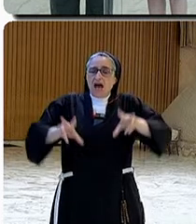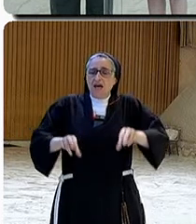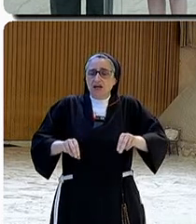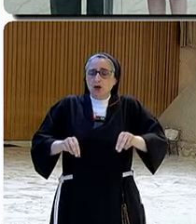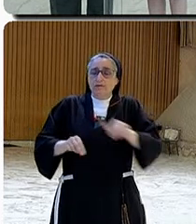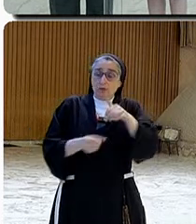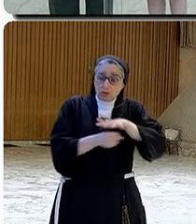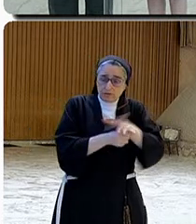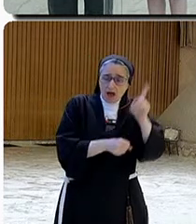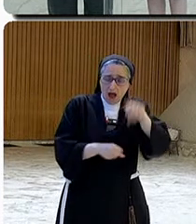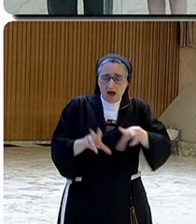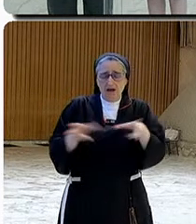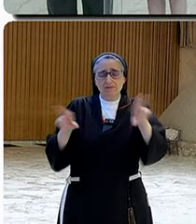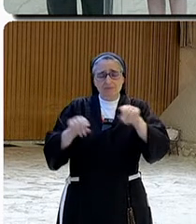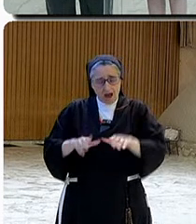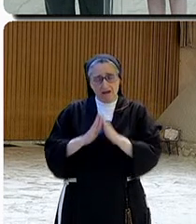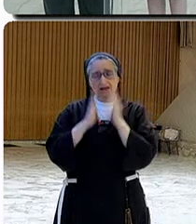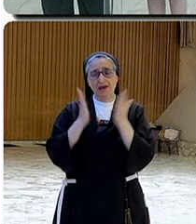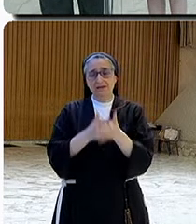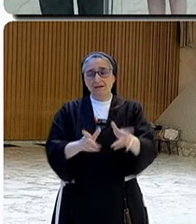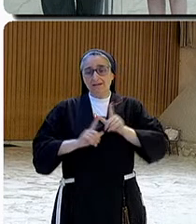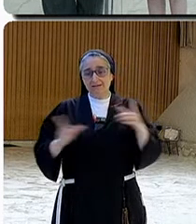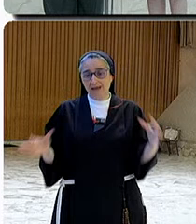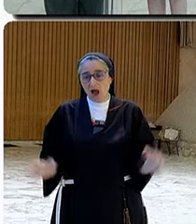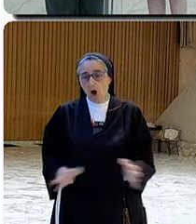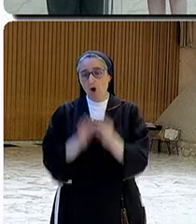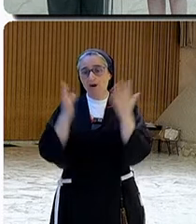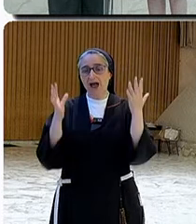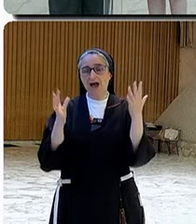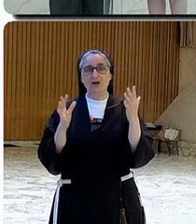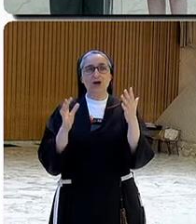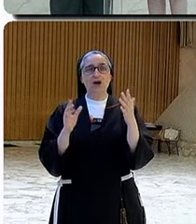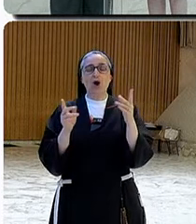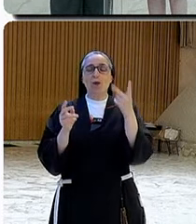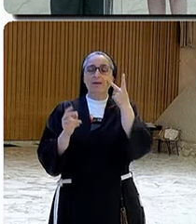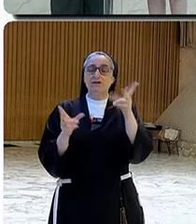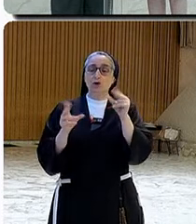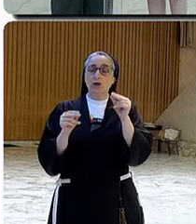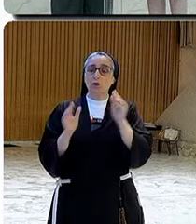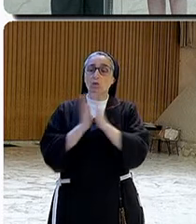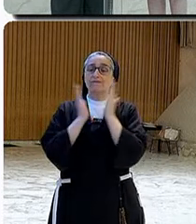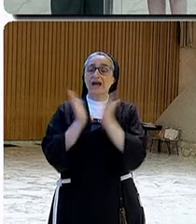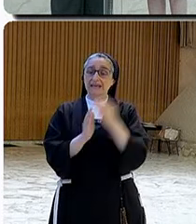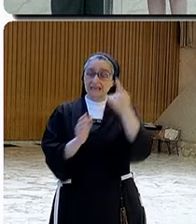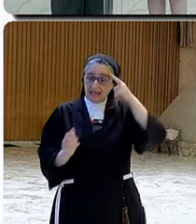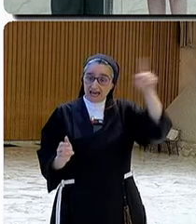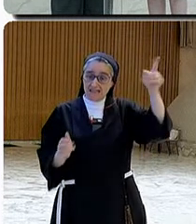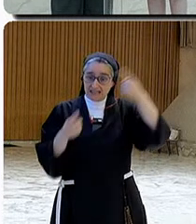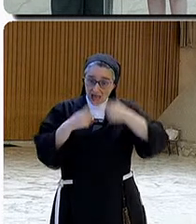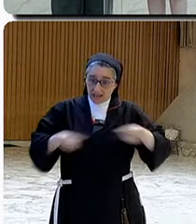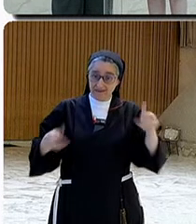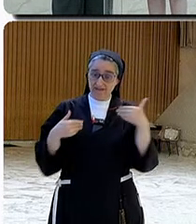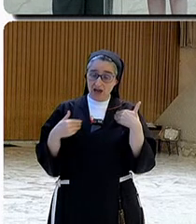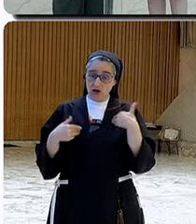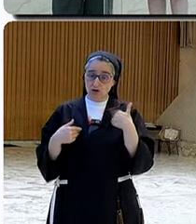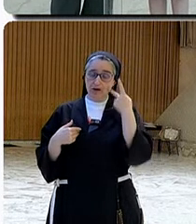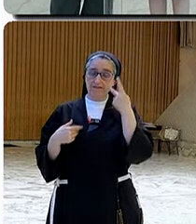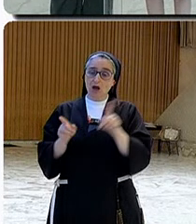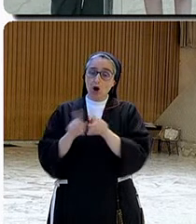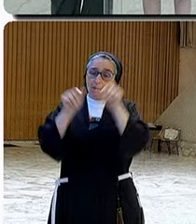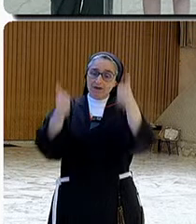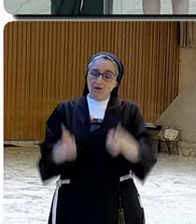ushers in a new ecclesiology, rooted in a framework of accompaniment that gives the hierarchical and domestic church new ways to listen to and learn from each